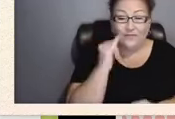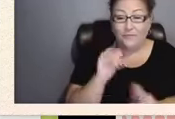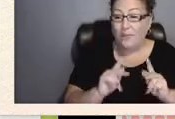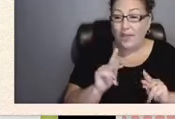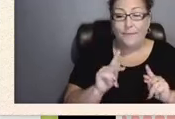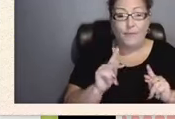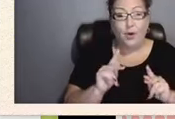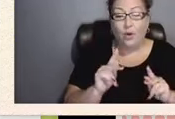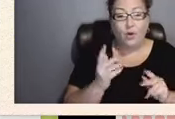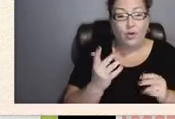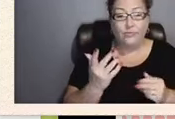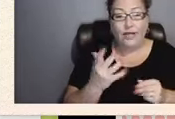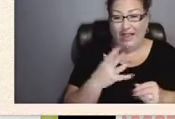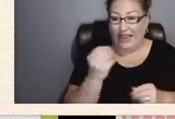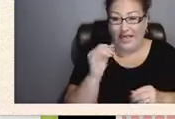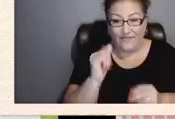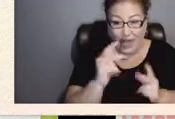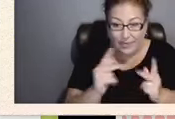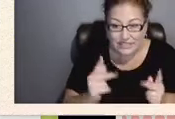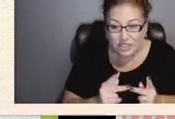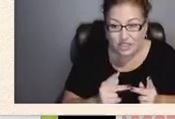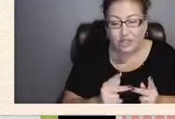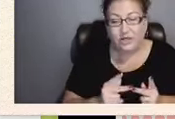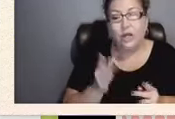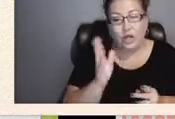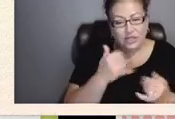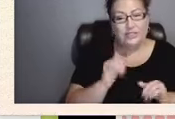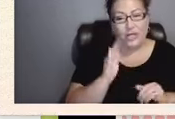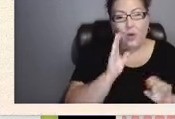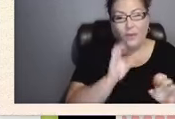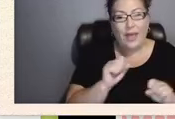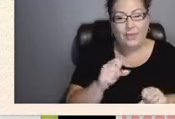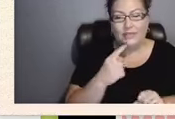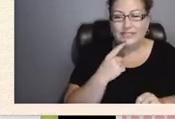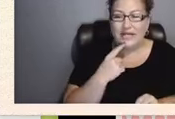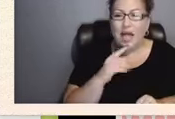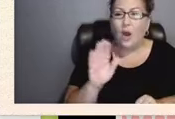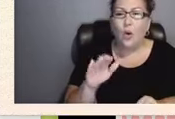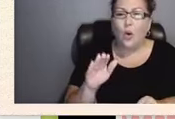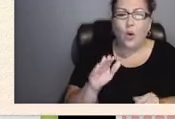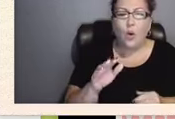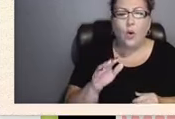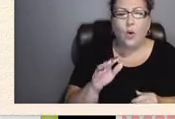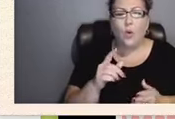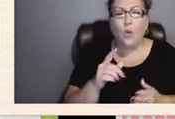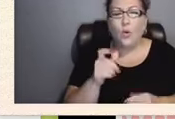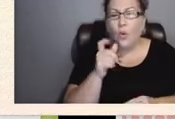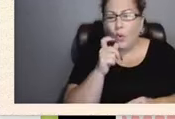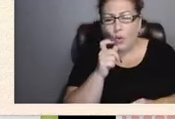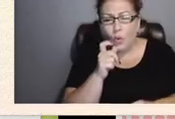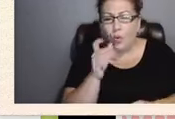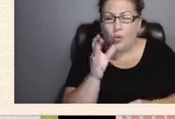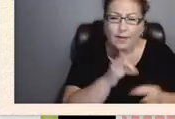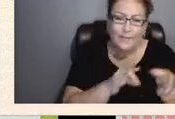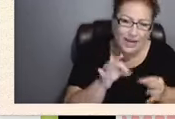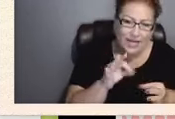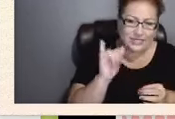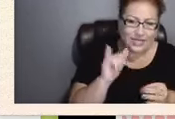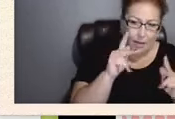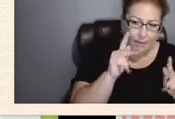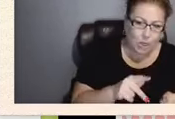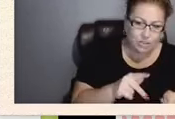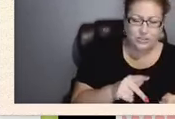leave the position, you'll be able to say, well, what was so-and-so? Who replaced this person?